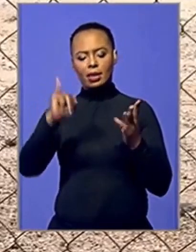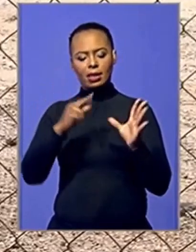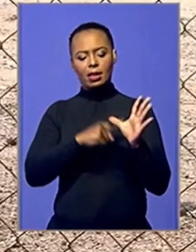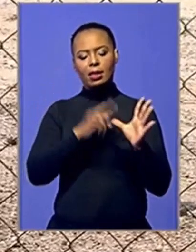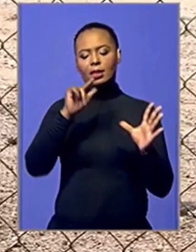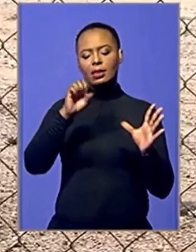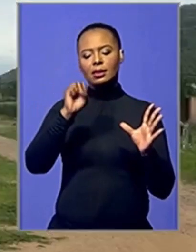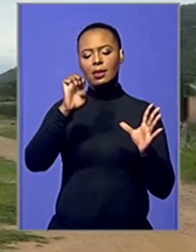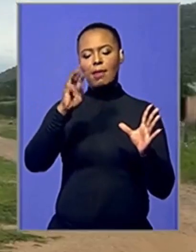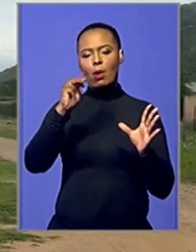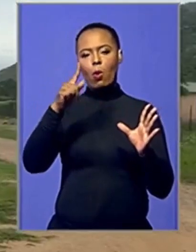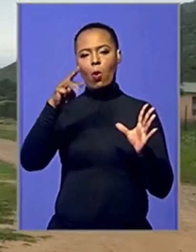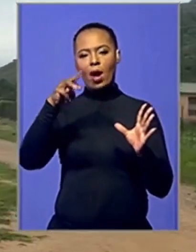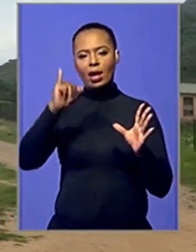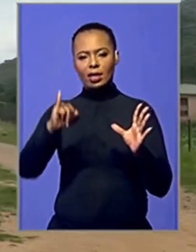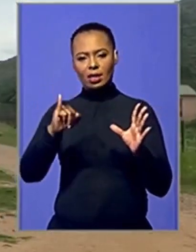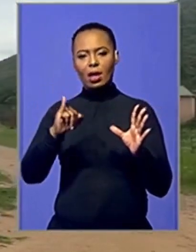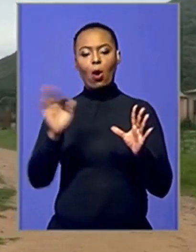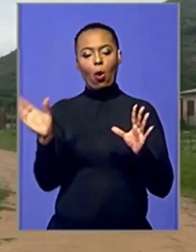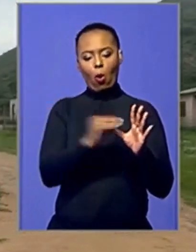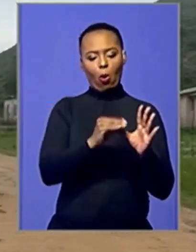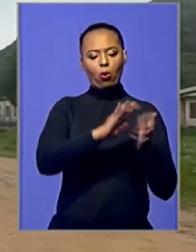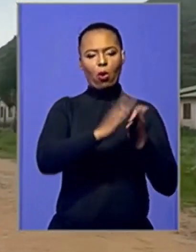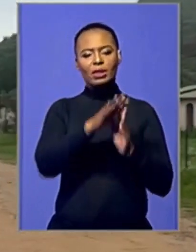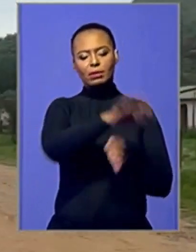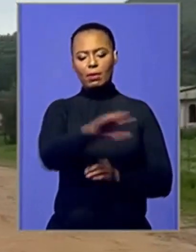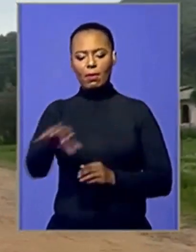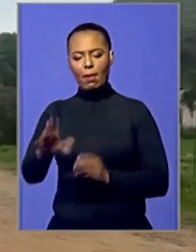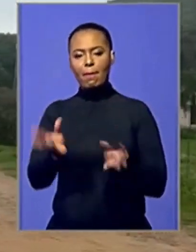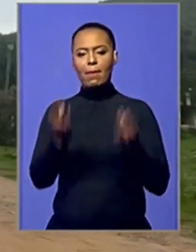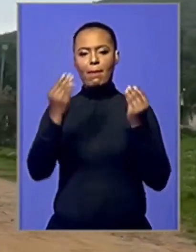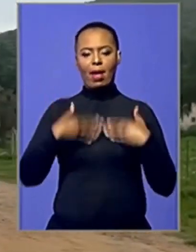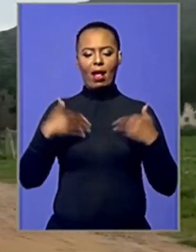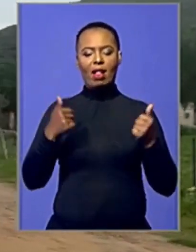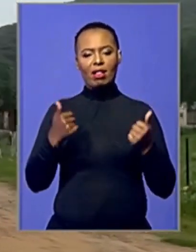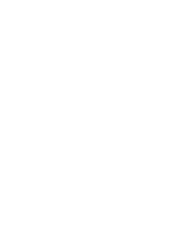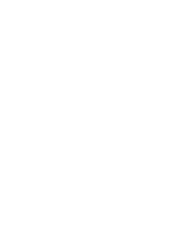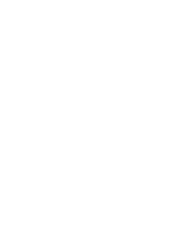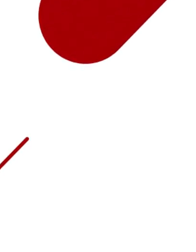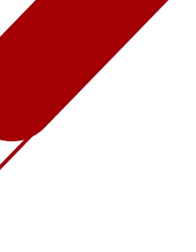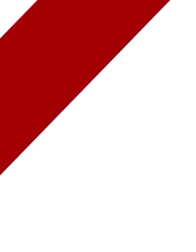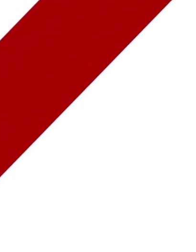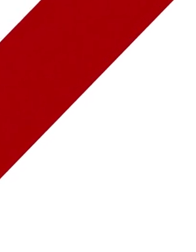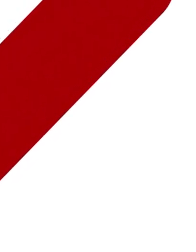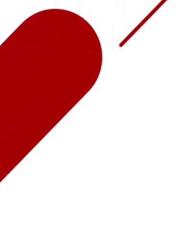thušo ya maphelo. Nna ke Mahlatse Phalading, ditabeng tša SABC, Dithabaneng.